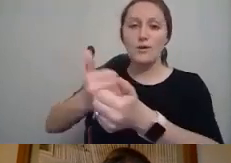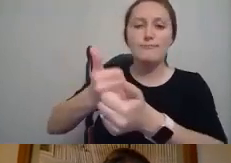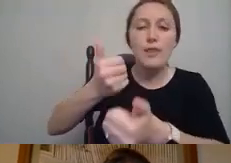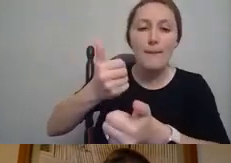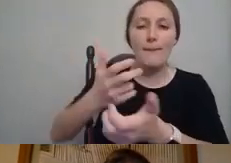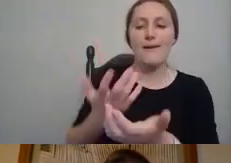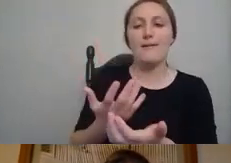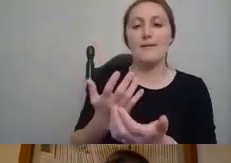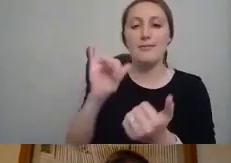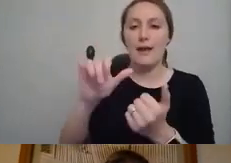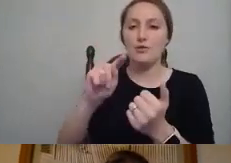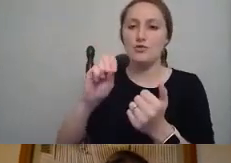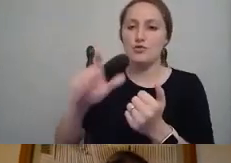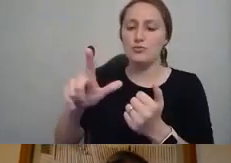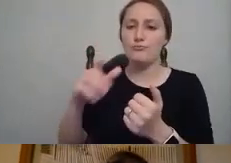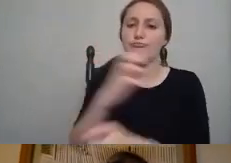powerful.